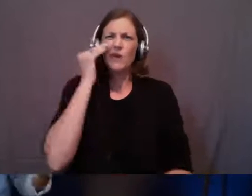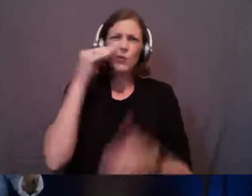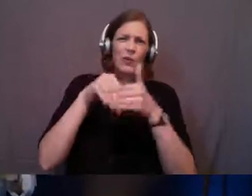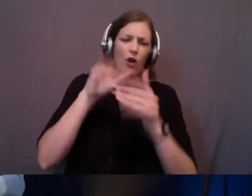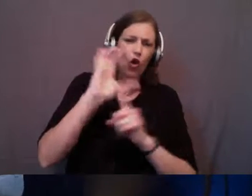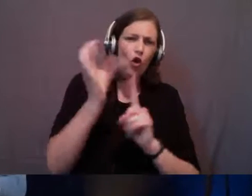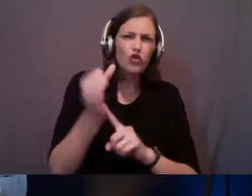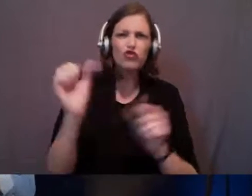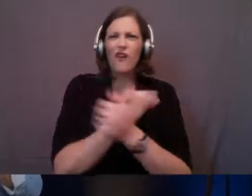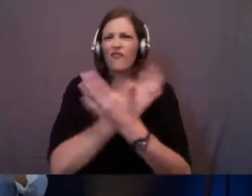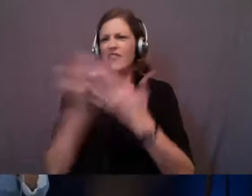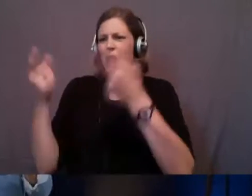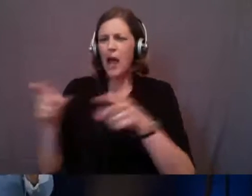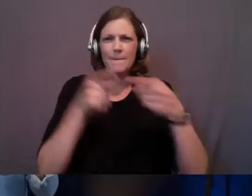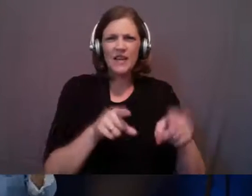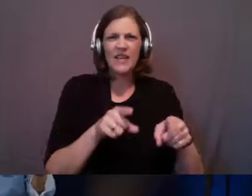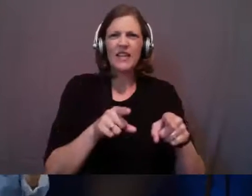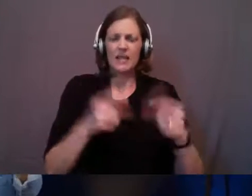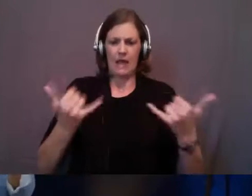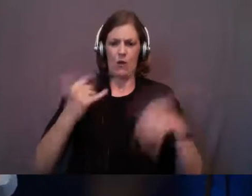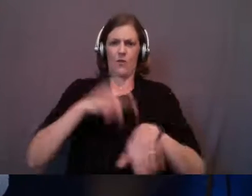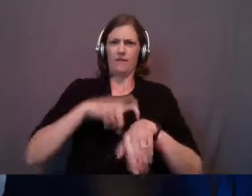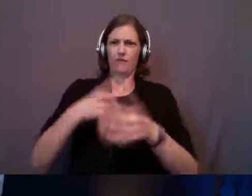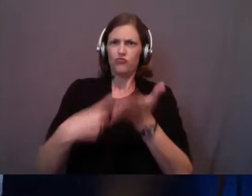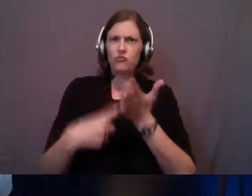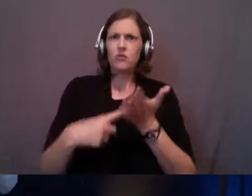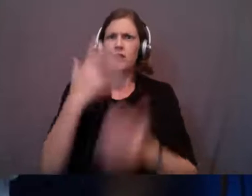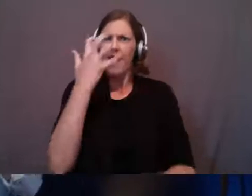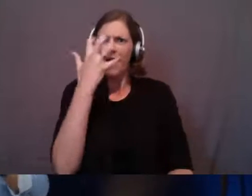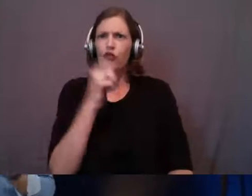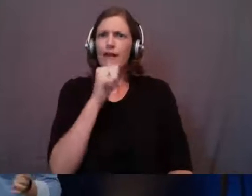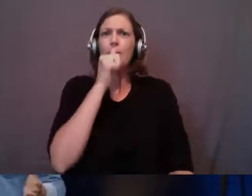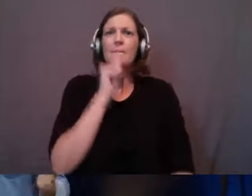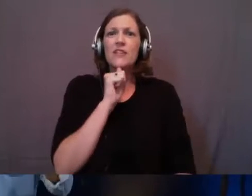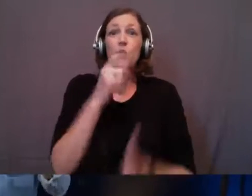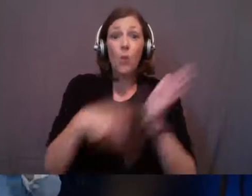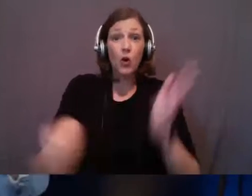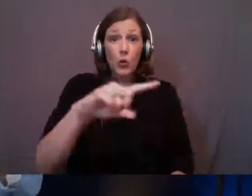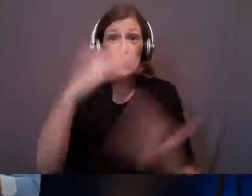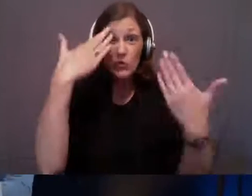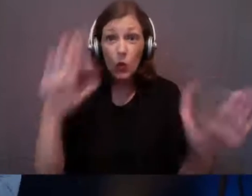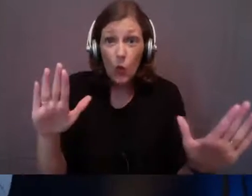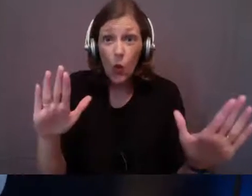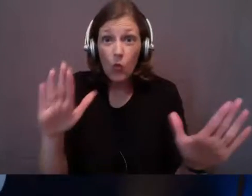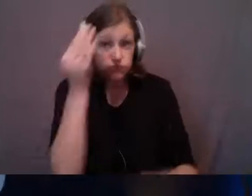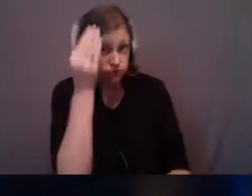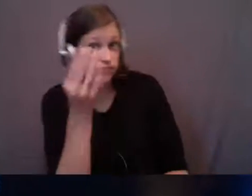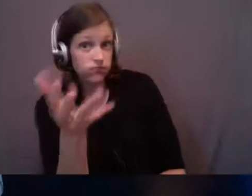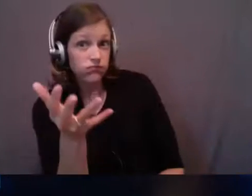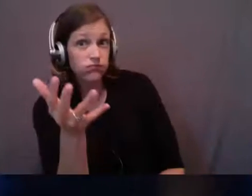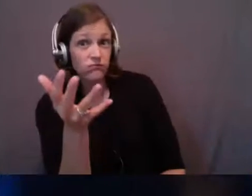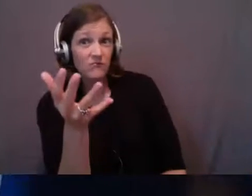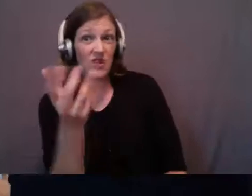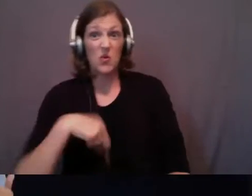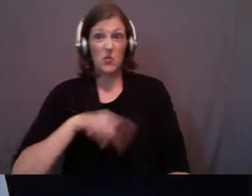and everything that's taking place, that this was a time to talk about anger and patience. What you don't know, that I'm going to give you insight to, is that we